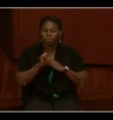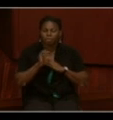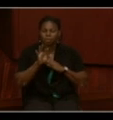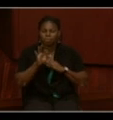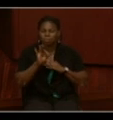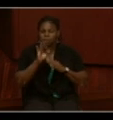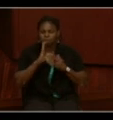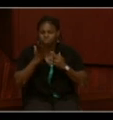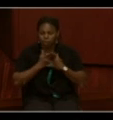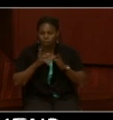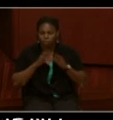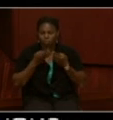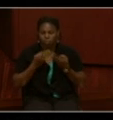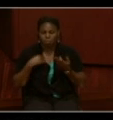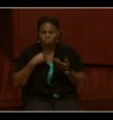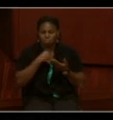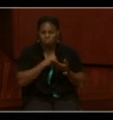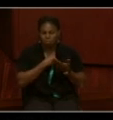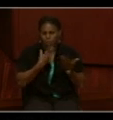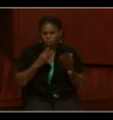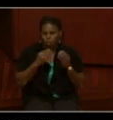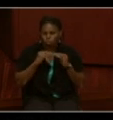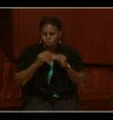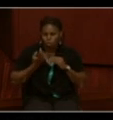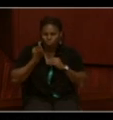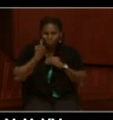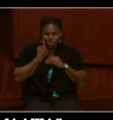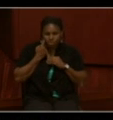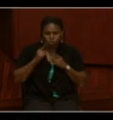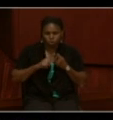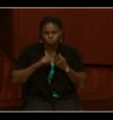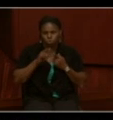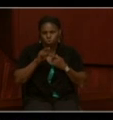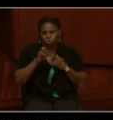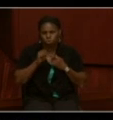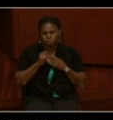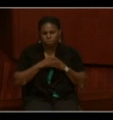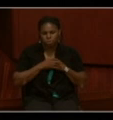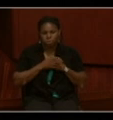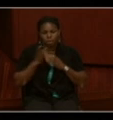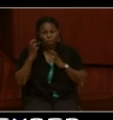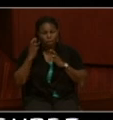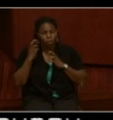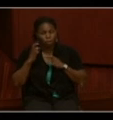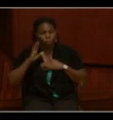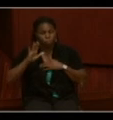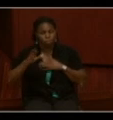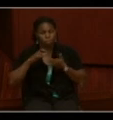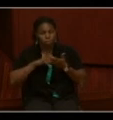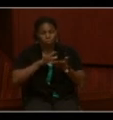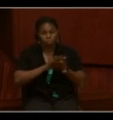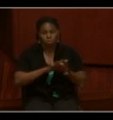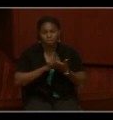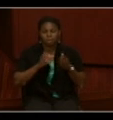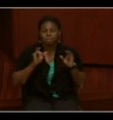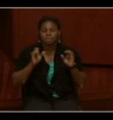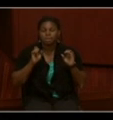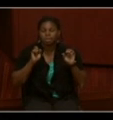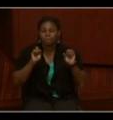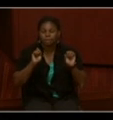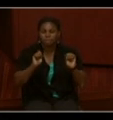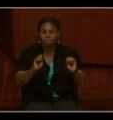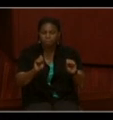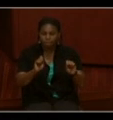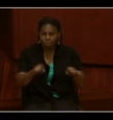who immigrated much more recently to the U.S. in the hopes that their immigration records can help you make the link to the ancestor